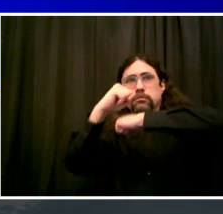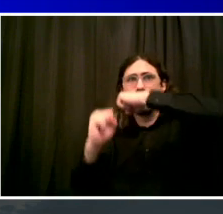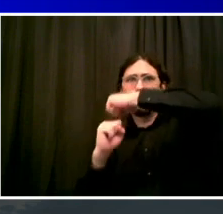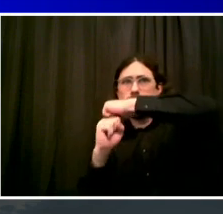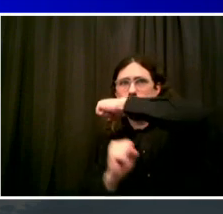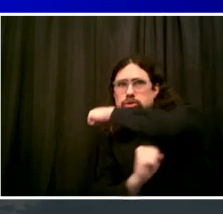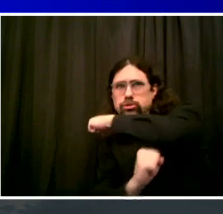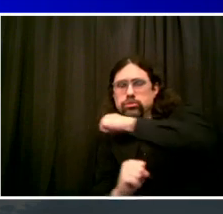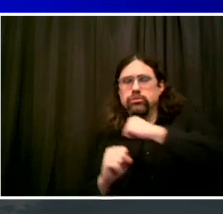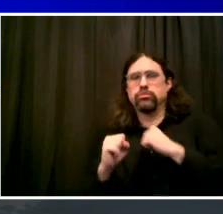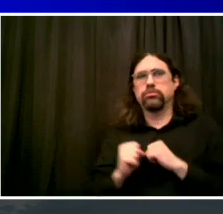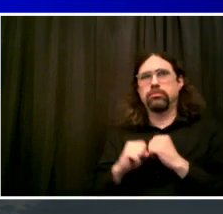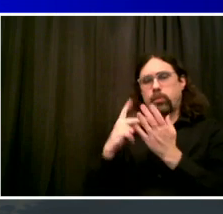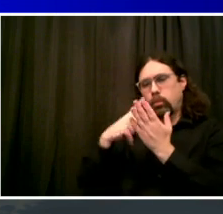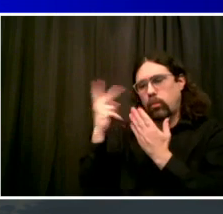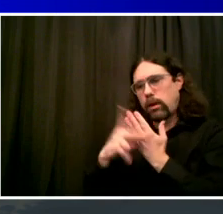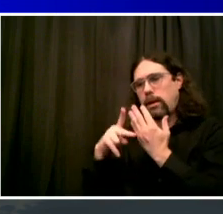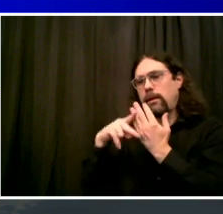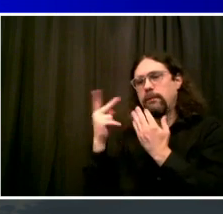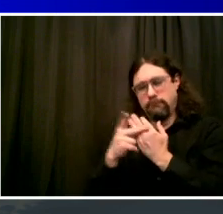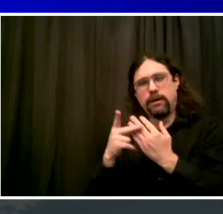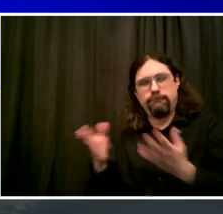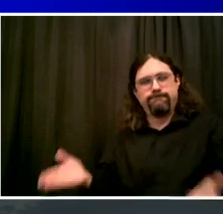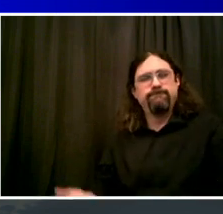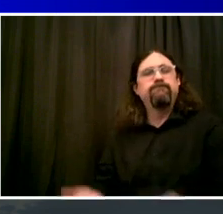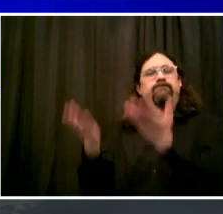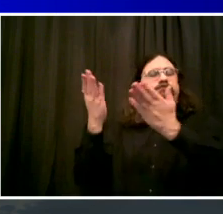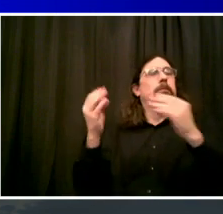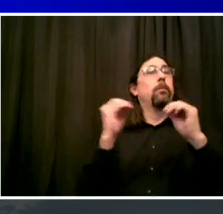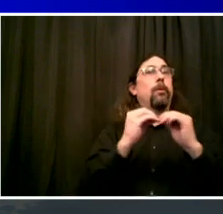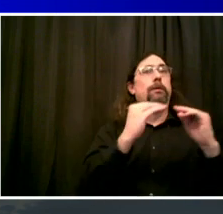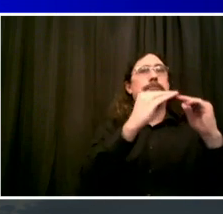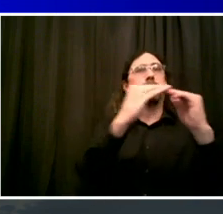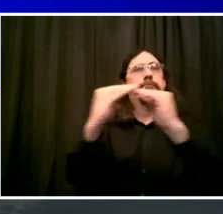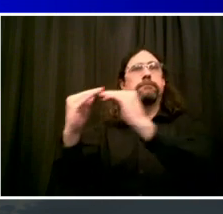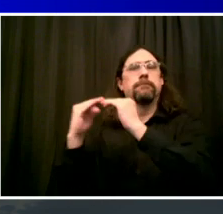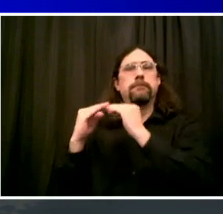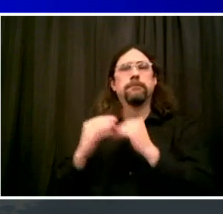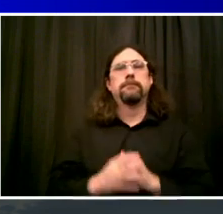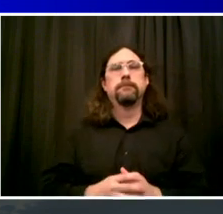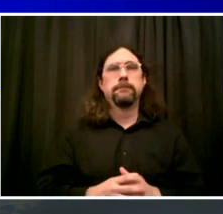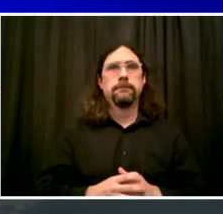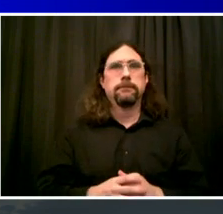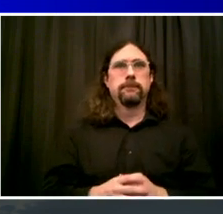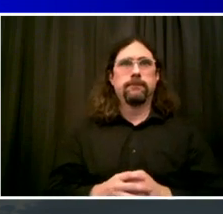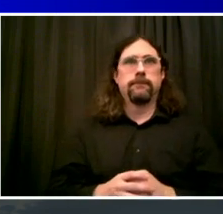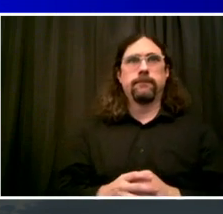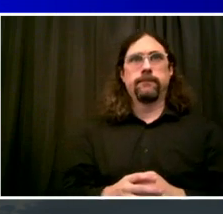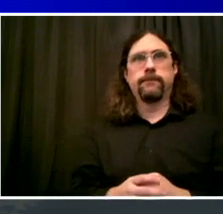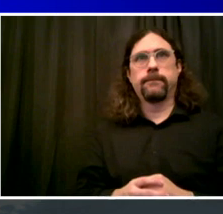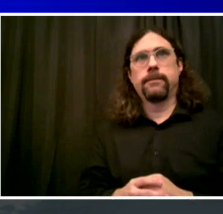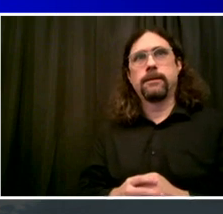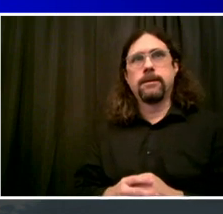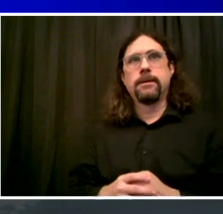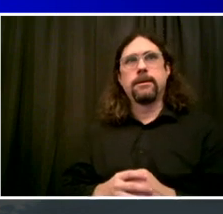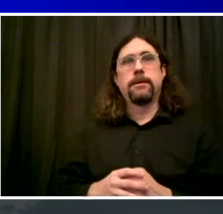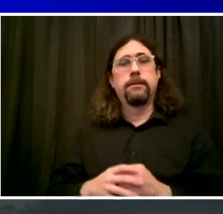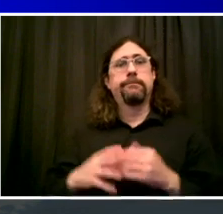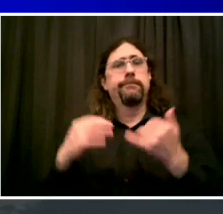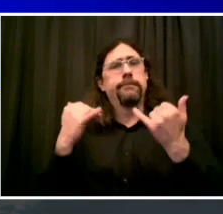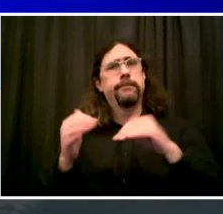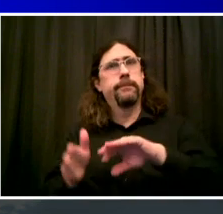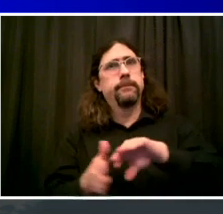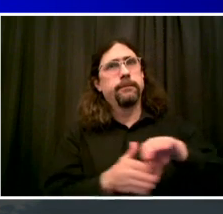Okay, let's turn to another topic. And this topic, this is really on our minds, and